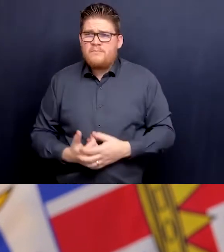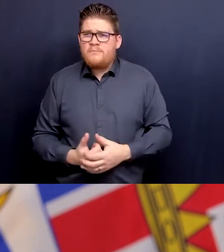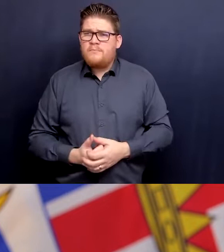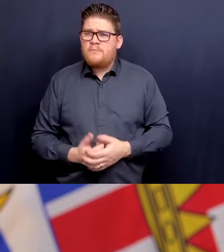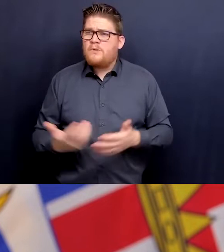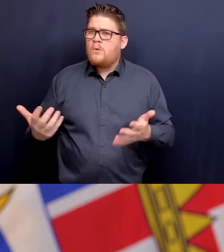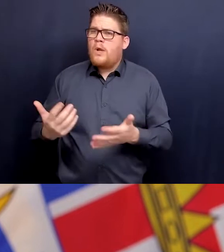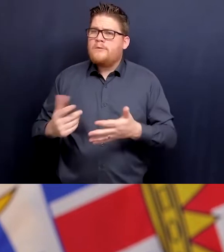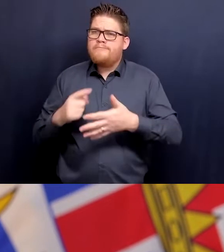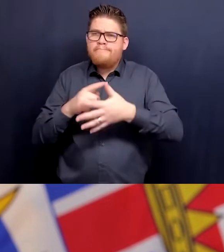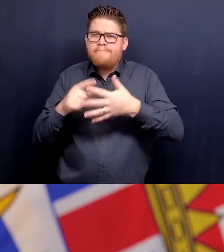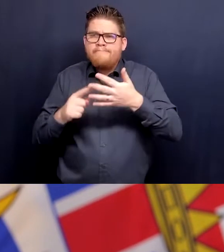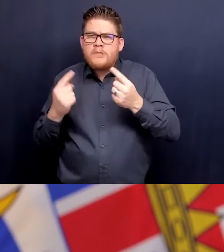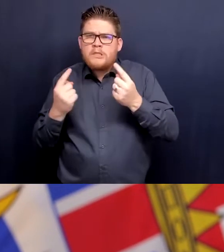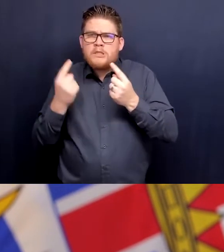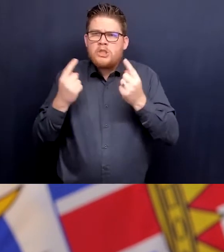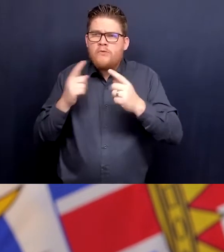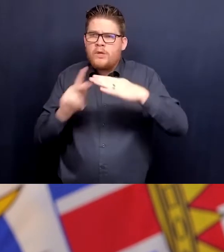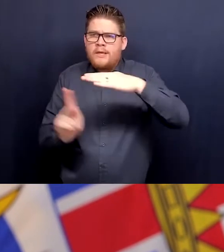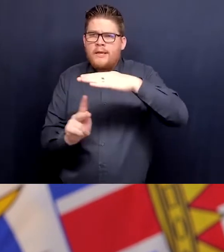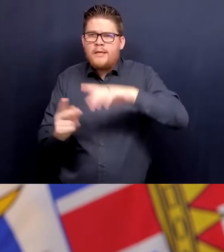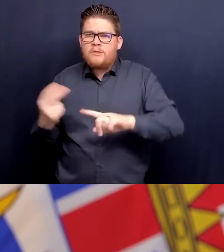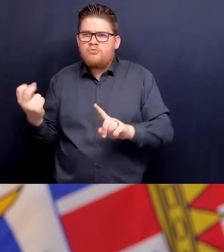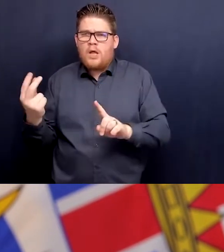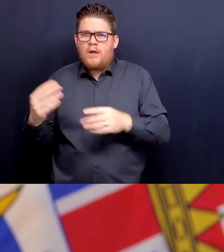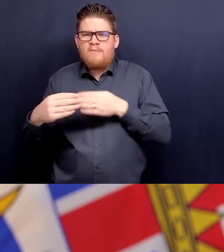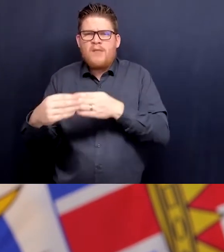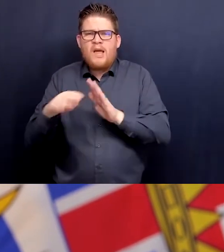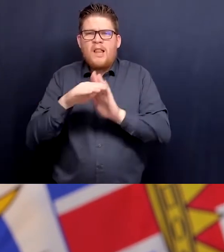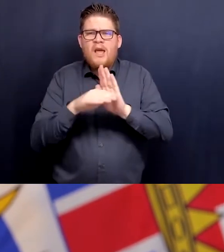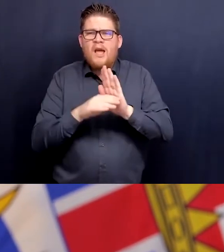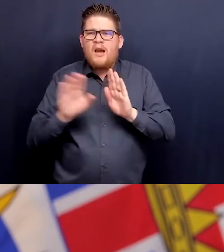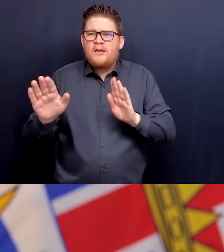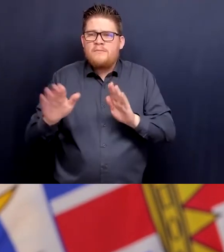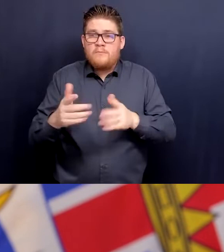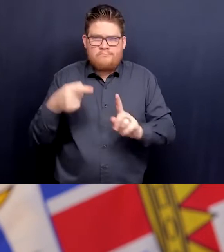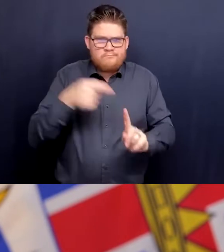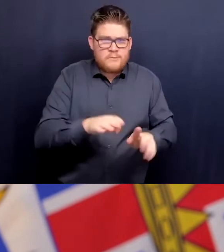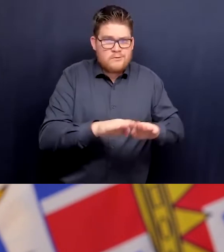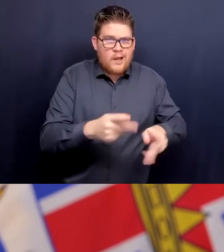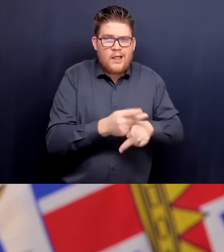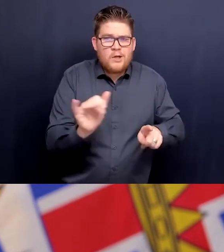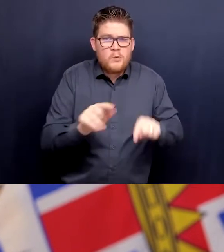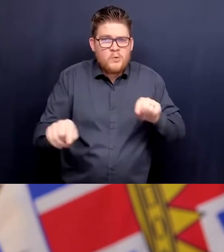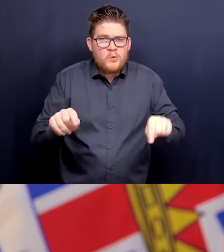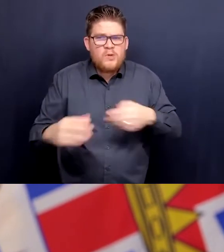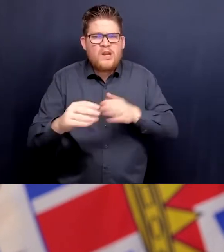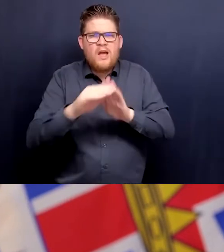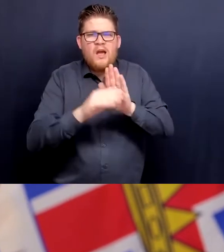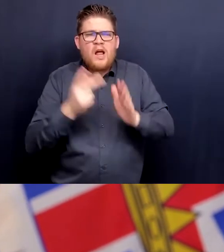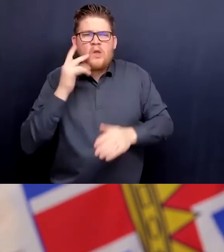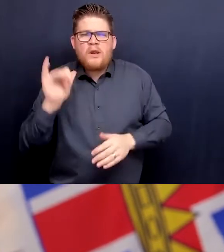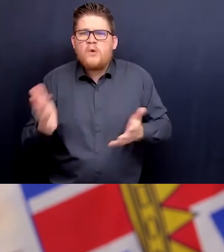the K-12 and childcare guidelines revisions? Yeah, so we know that